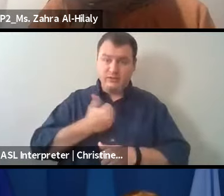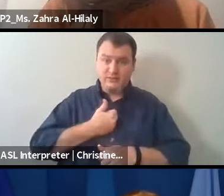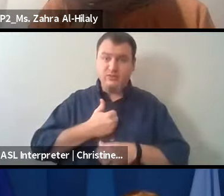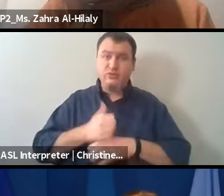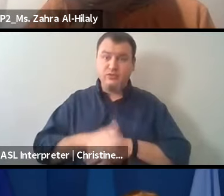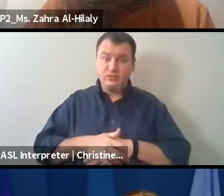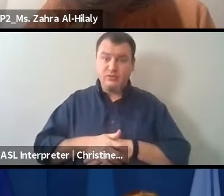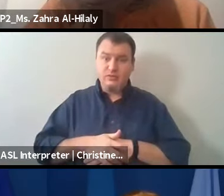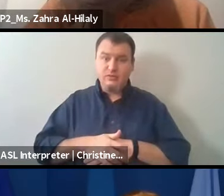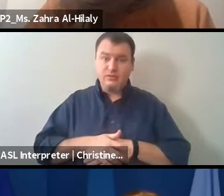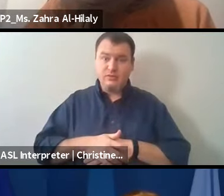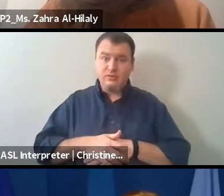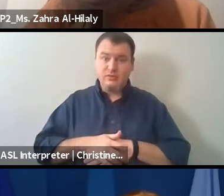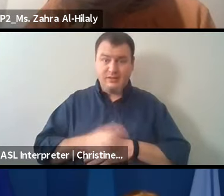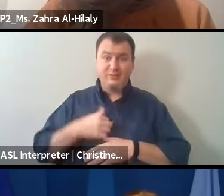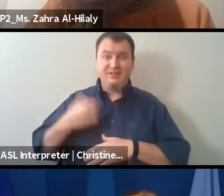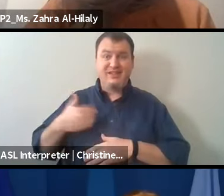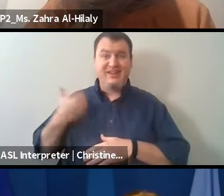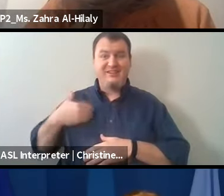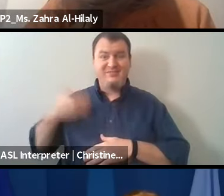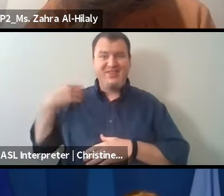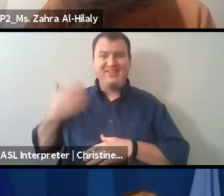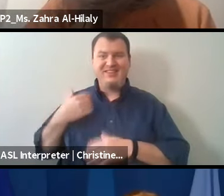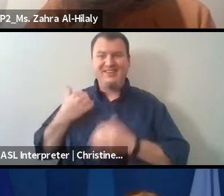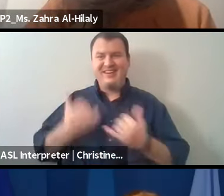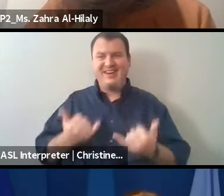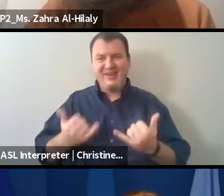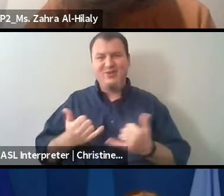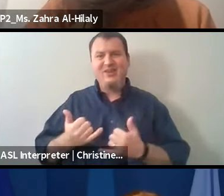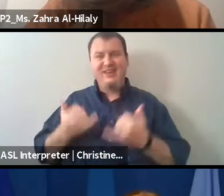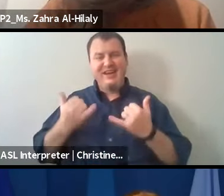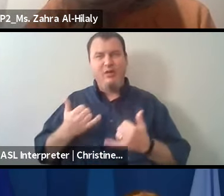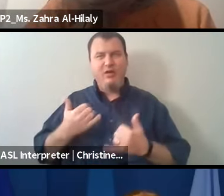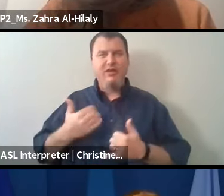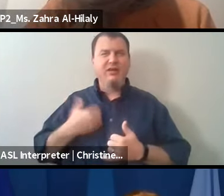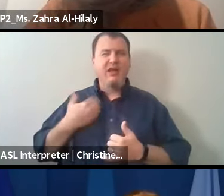I was much younger than now. Now I'm youngish,